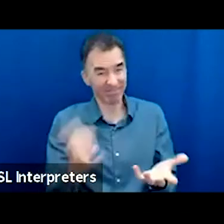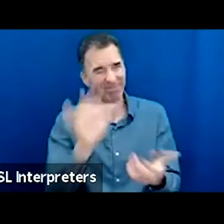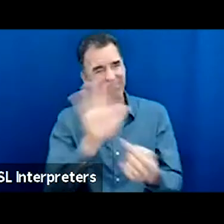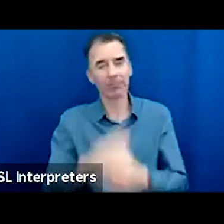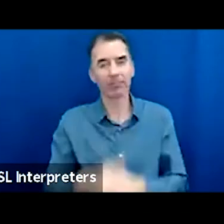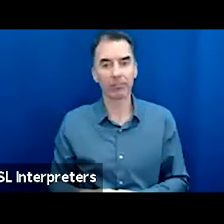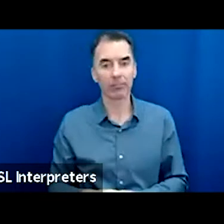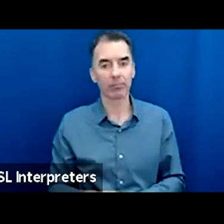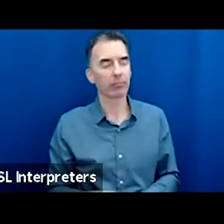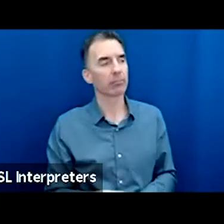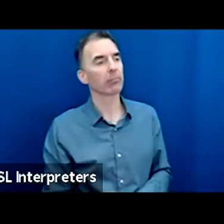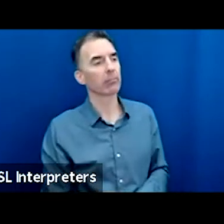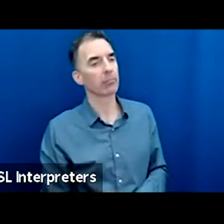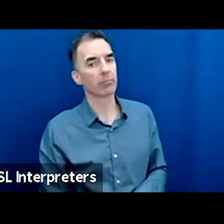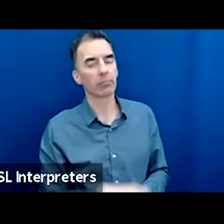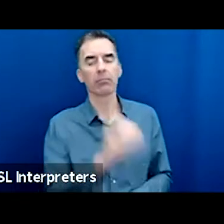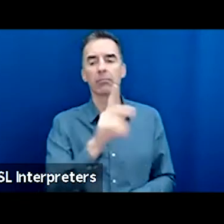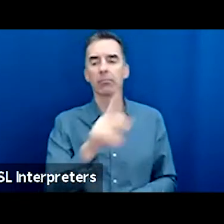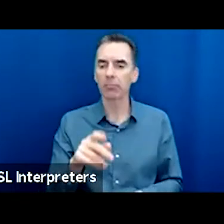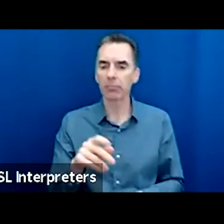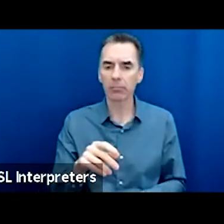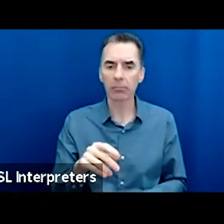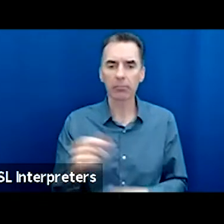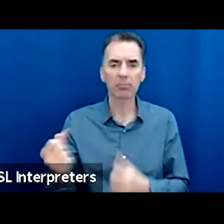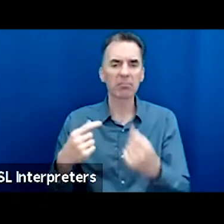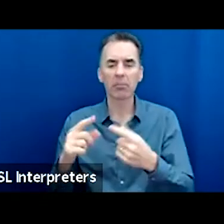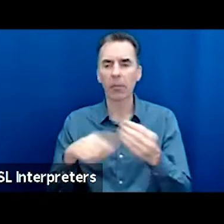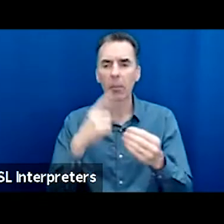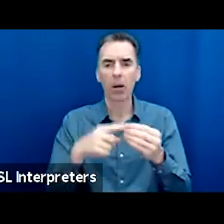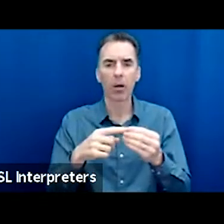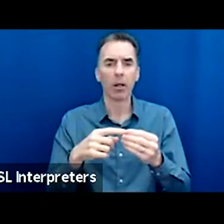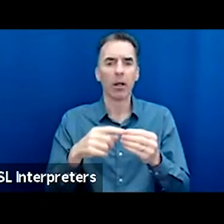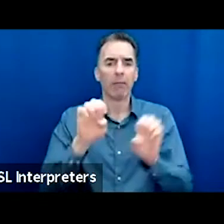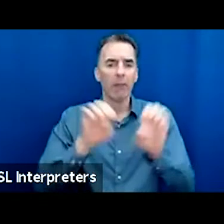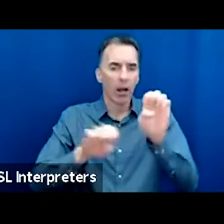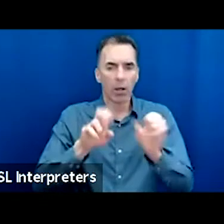any questions regarding evaluations, the contract?